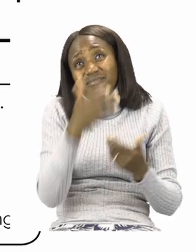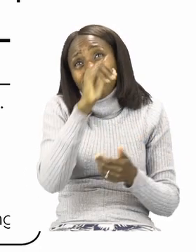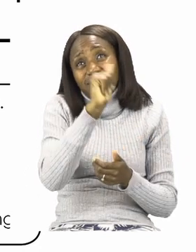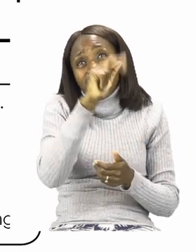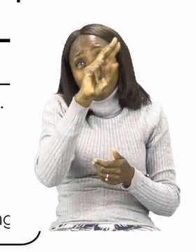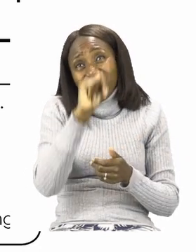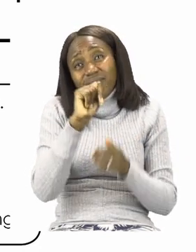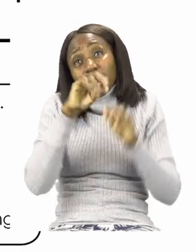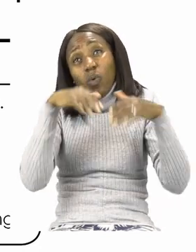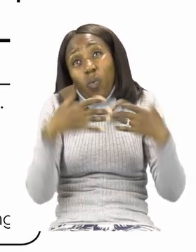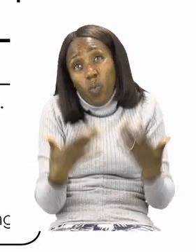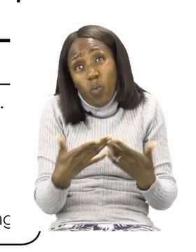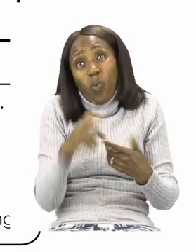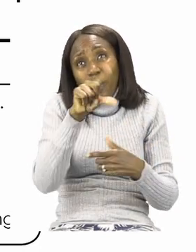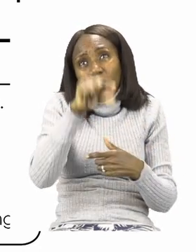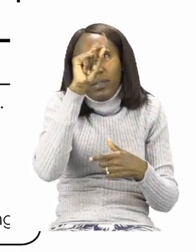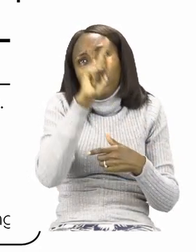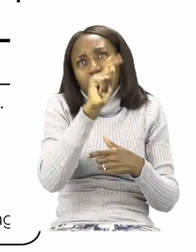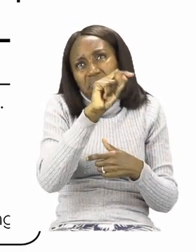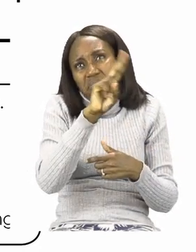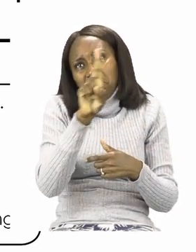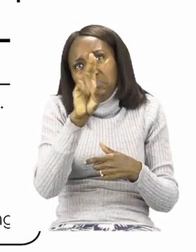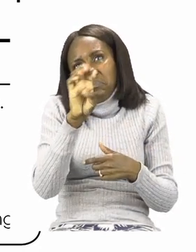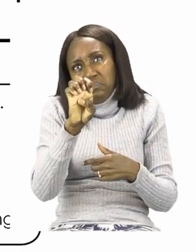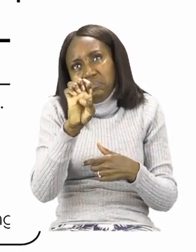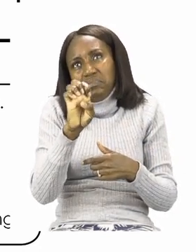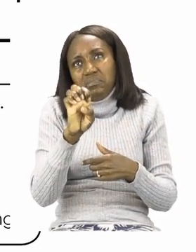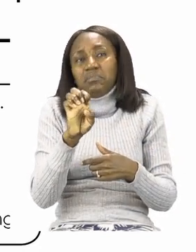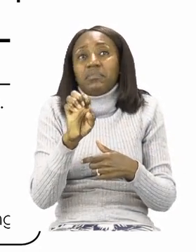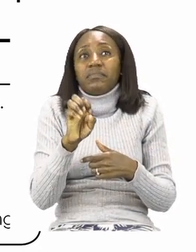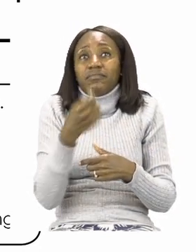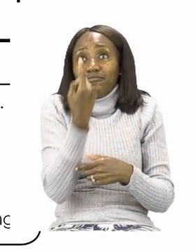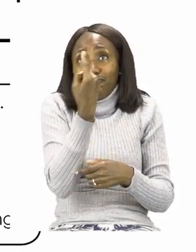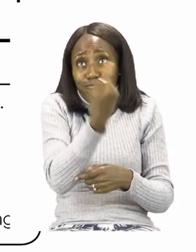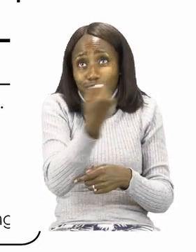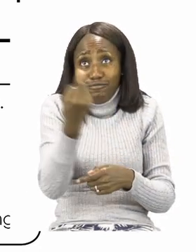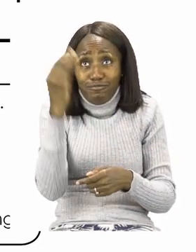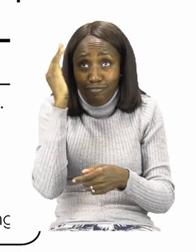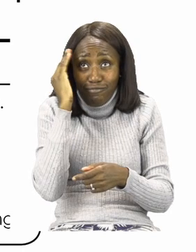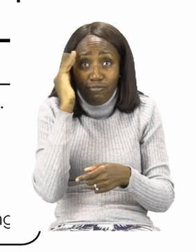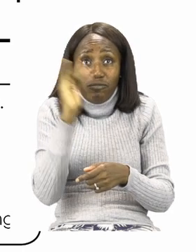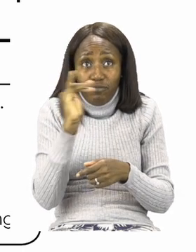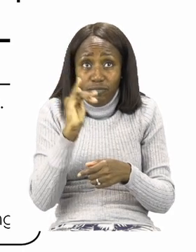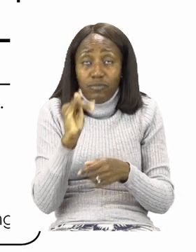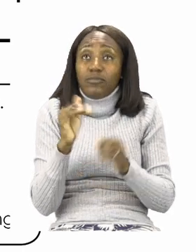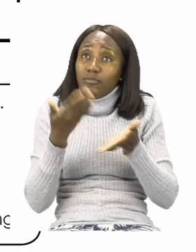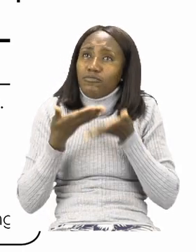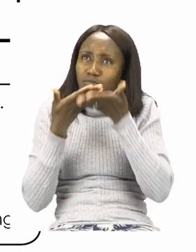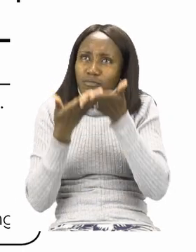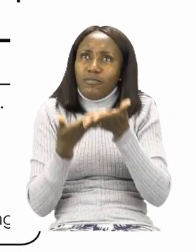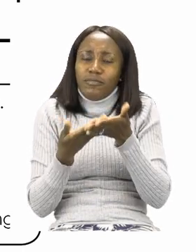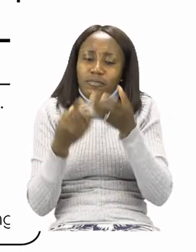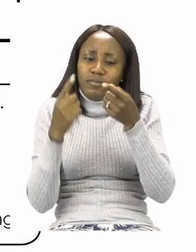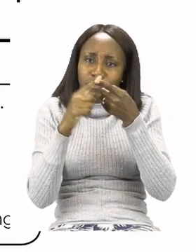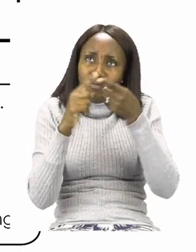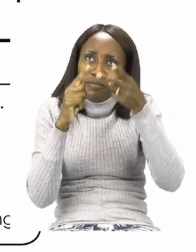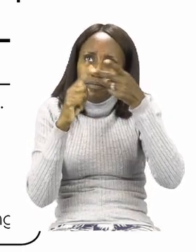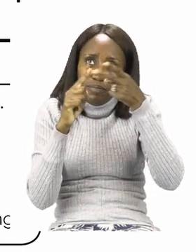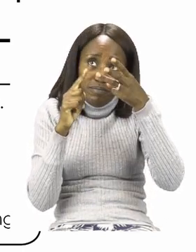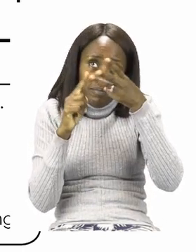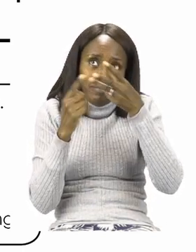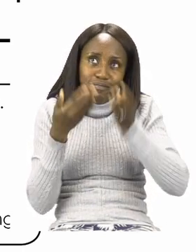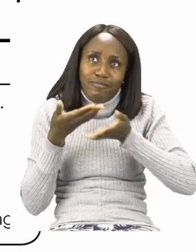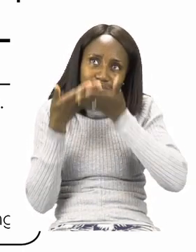appropriate article. So I'm going to do number 1, number 2, and number 3 with